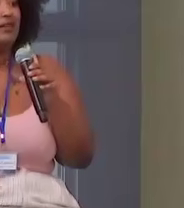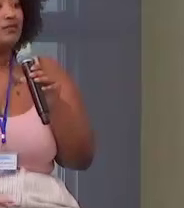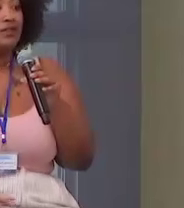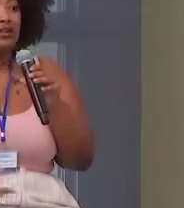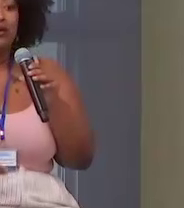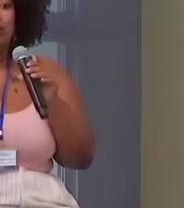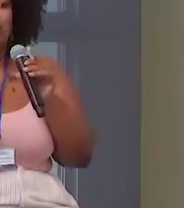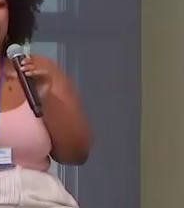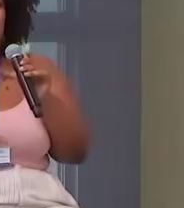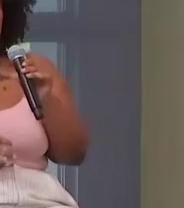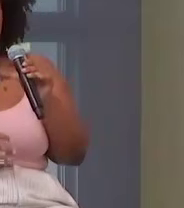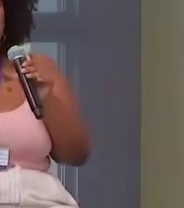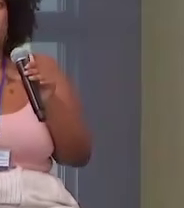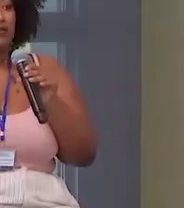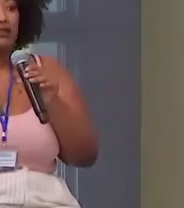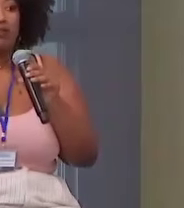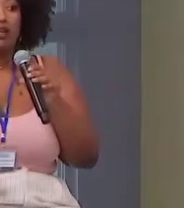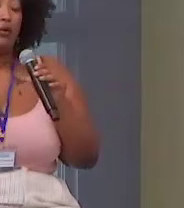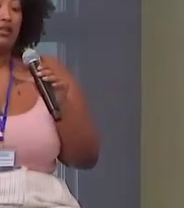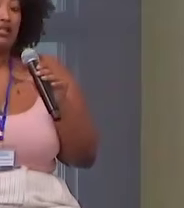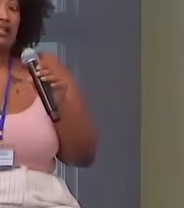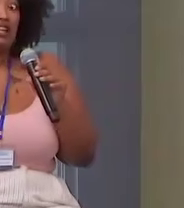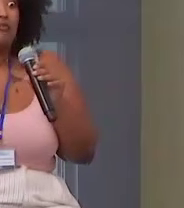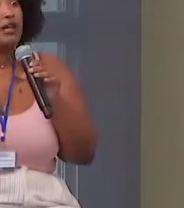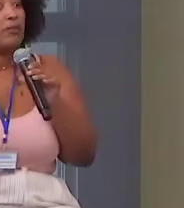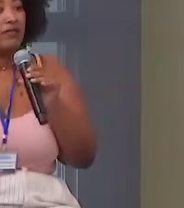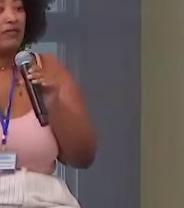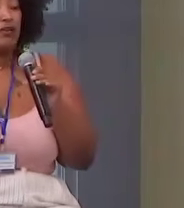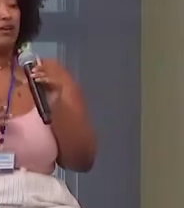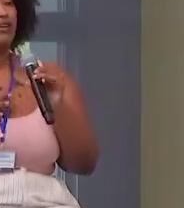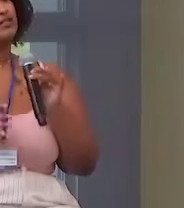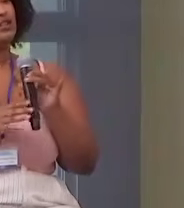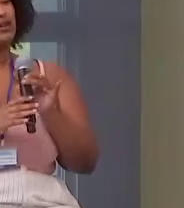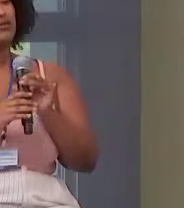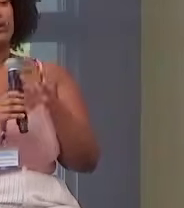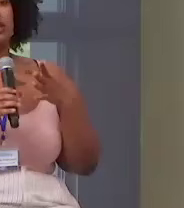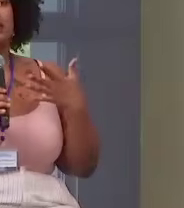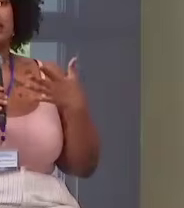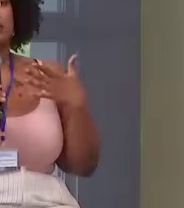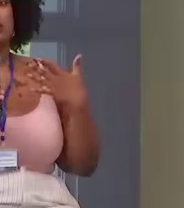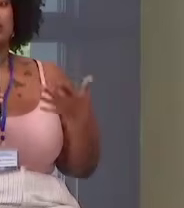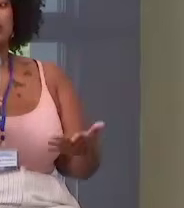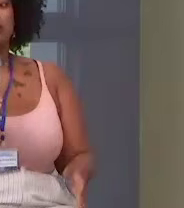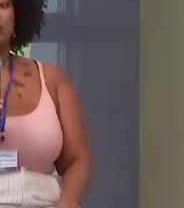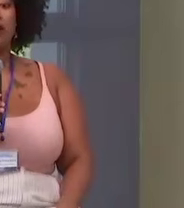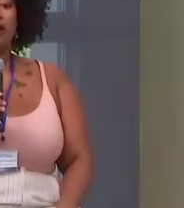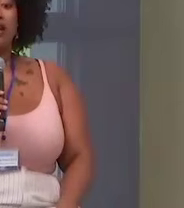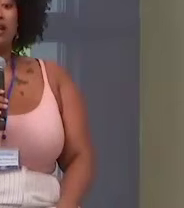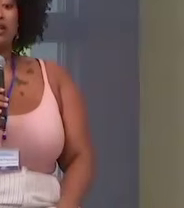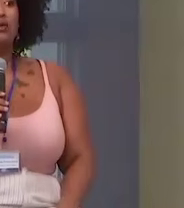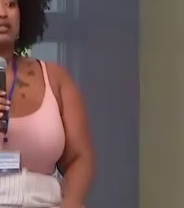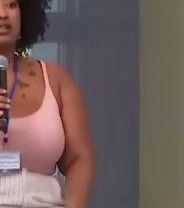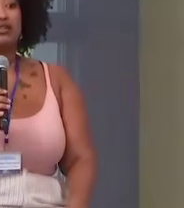10 were negative or weren't to the benefit of me or didn't give me a benefit, or, it was a situation